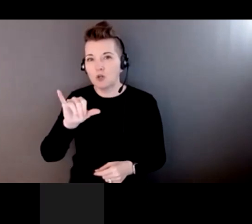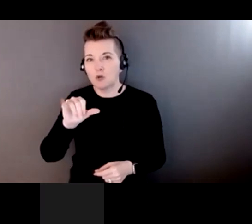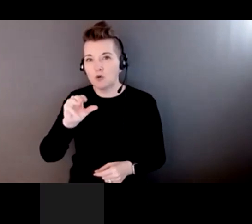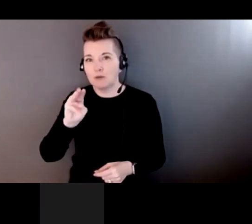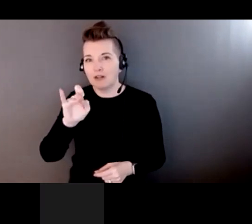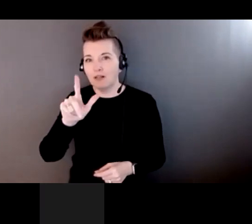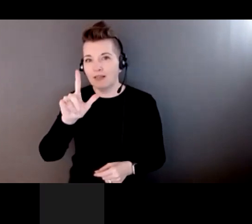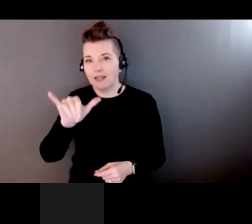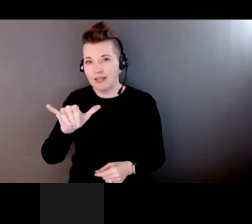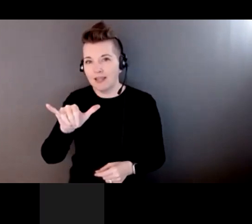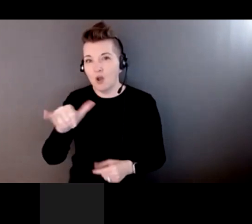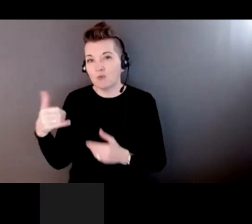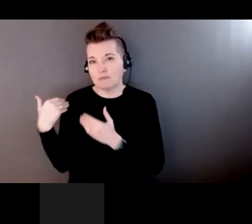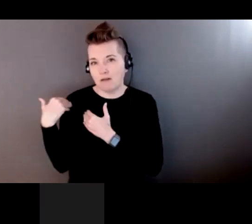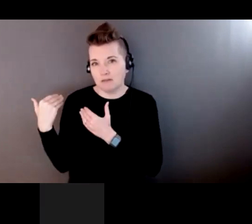I'm going to back that up a little more.